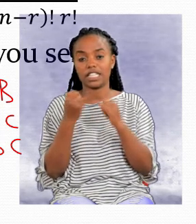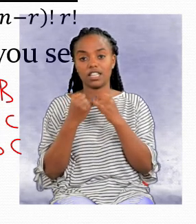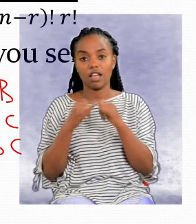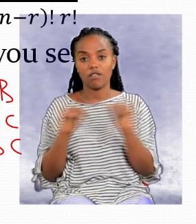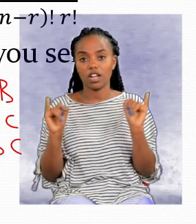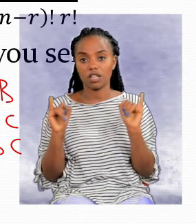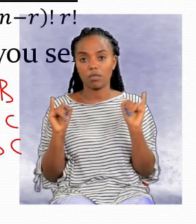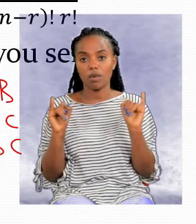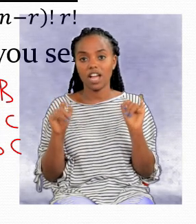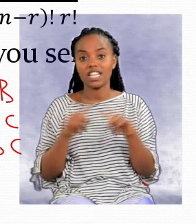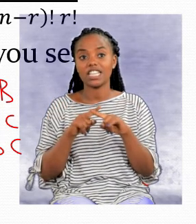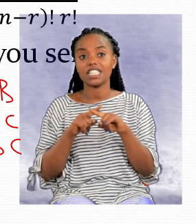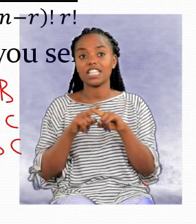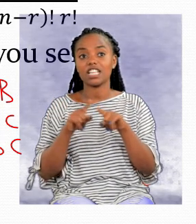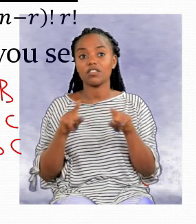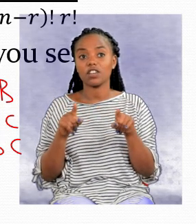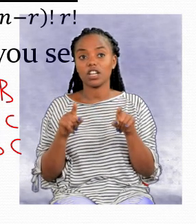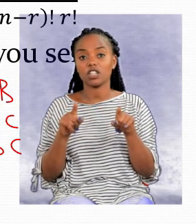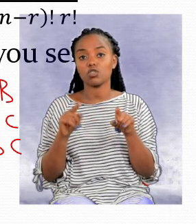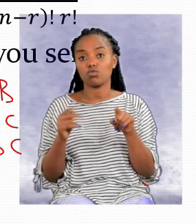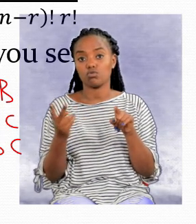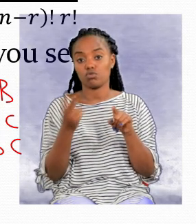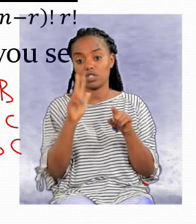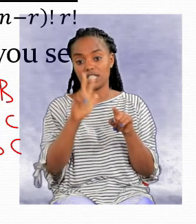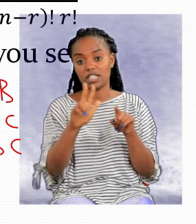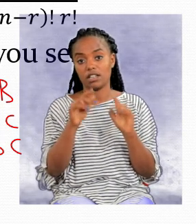divided by the difference of the two,